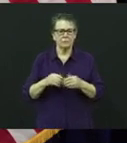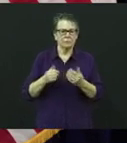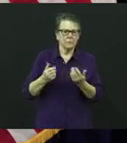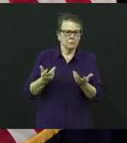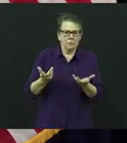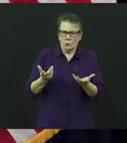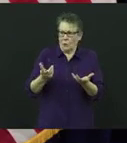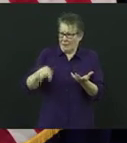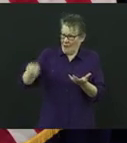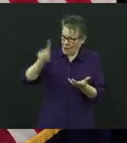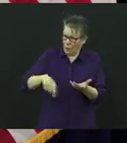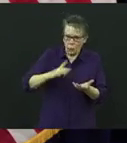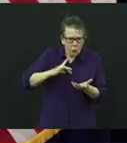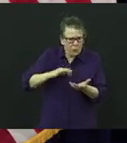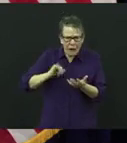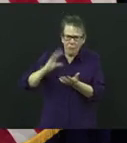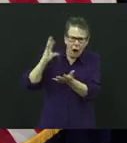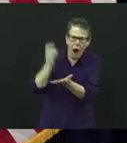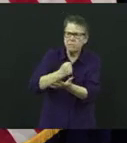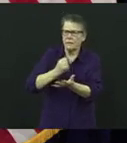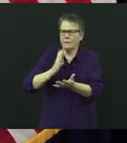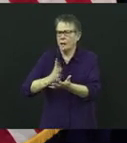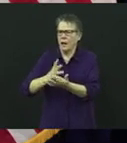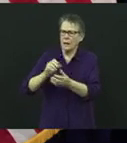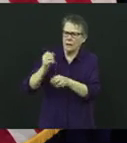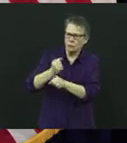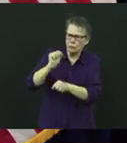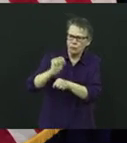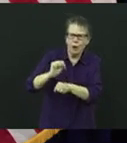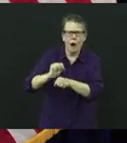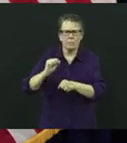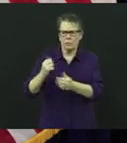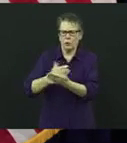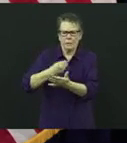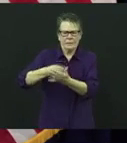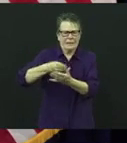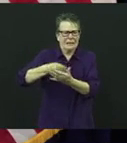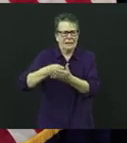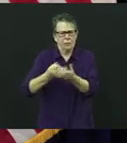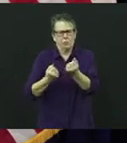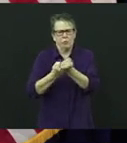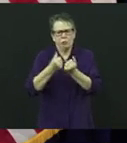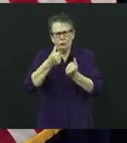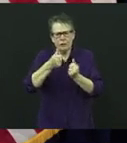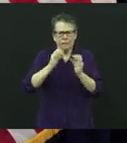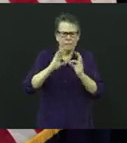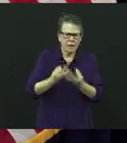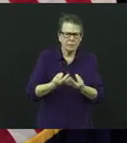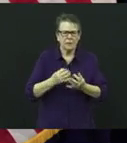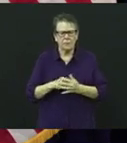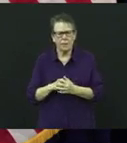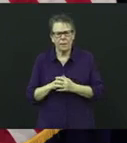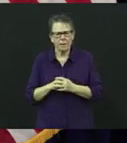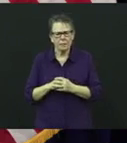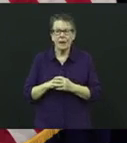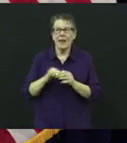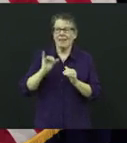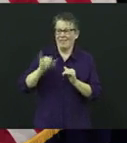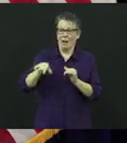to rebound faster. Again, to find a job or to post a job, it's a one-stop,